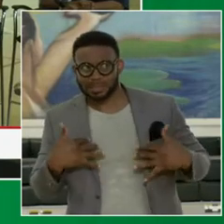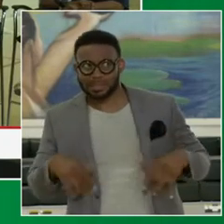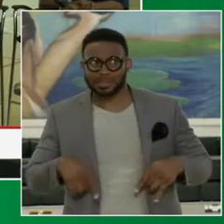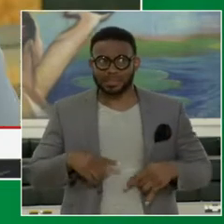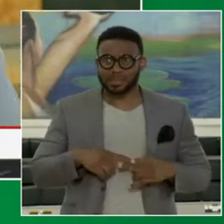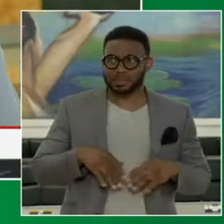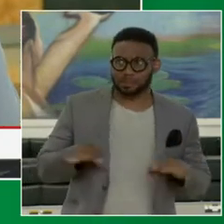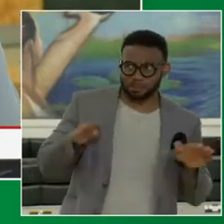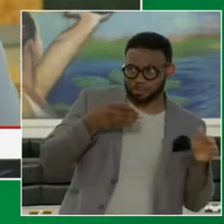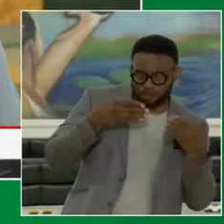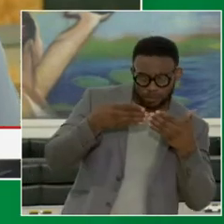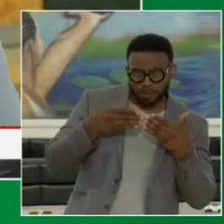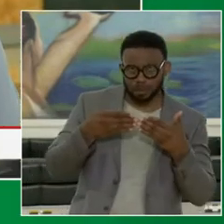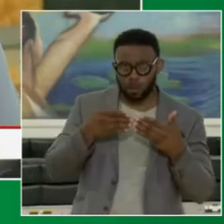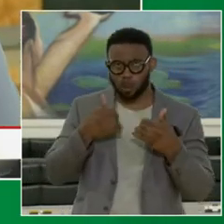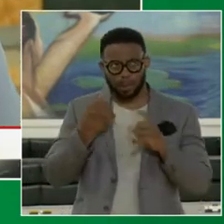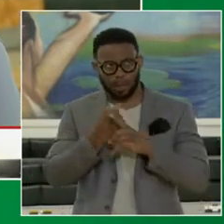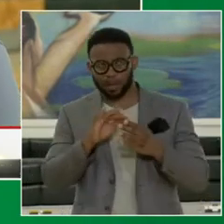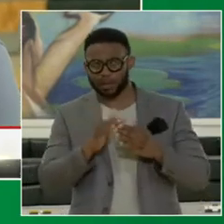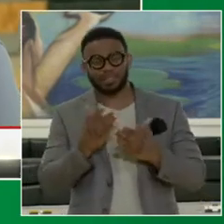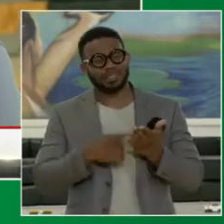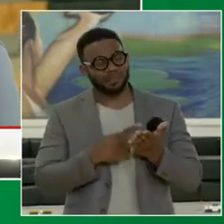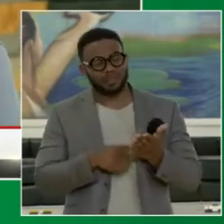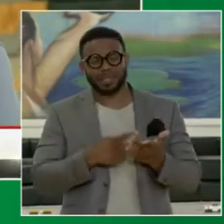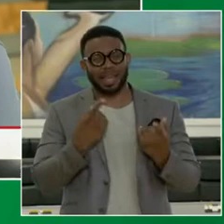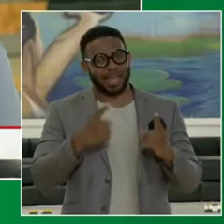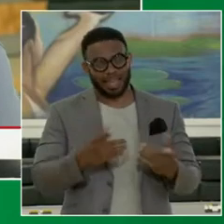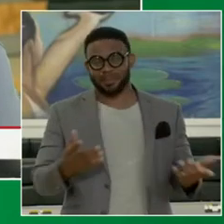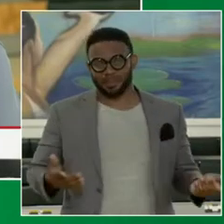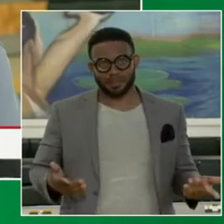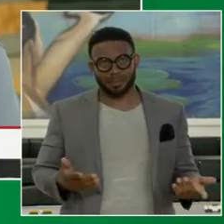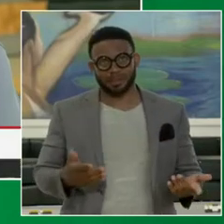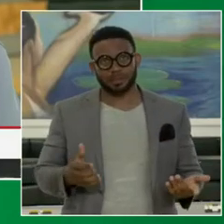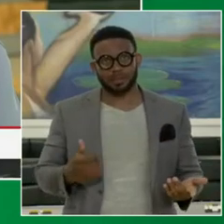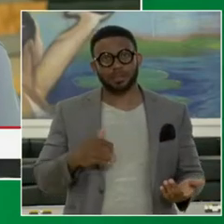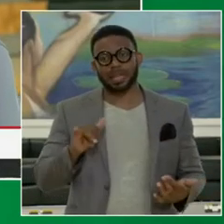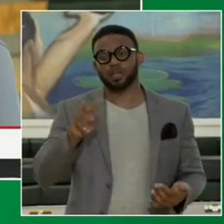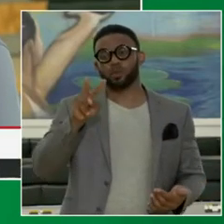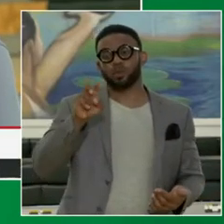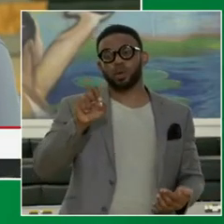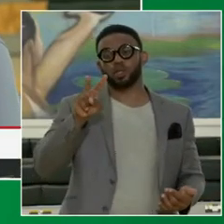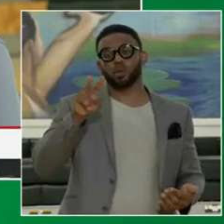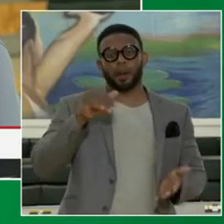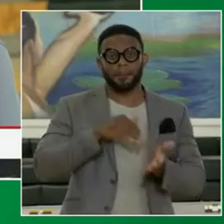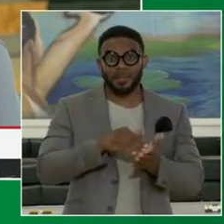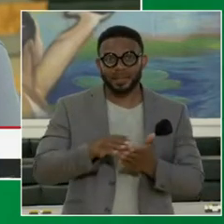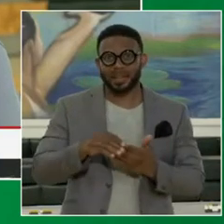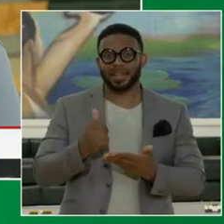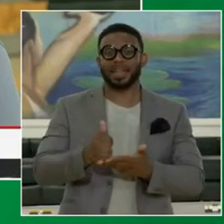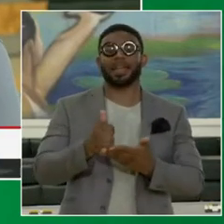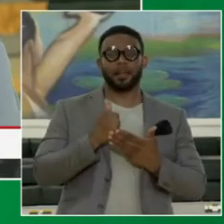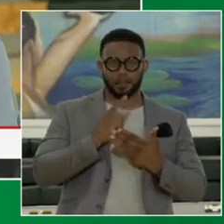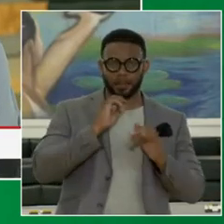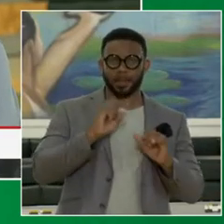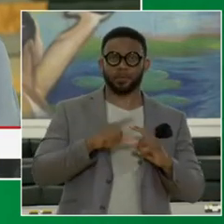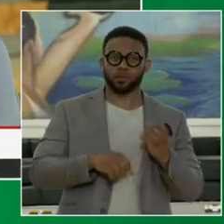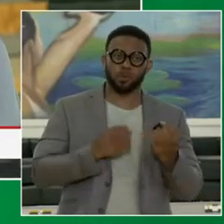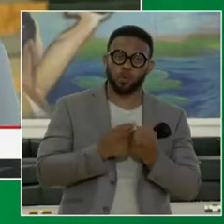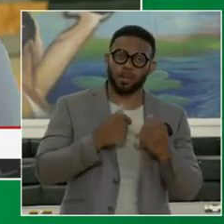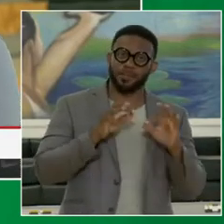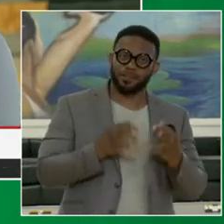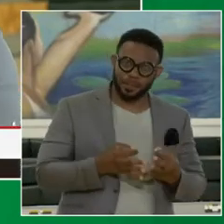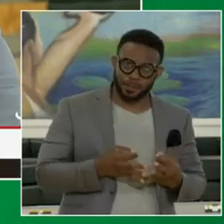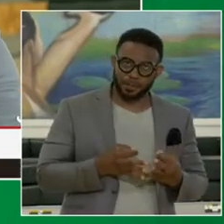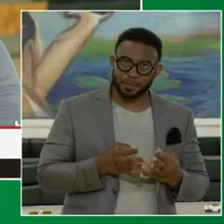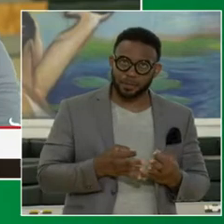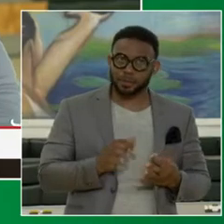into the impacted community, and unfortunately, sometimes that happens. So this $2.2 million will help us to be able to support these